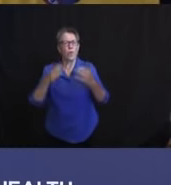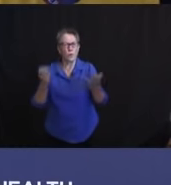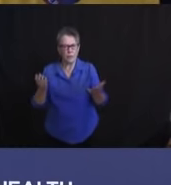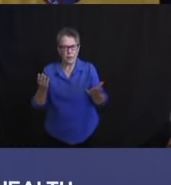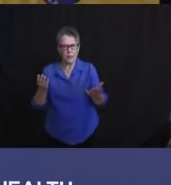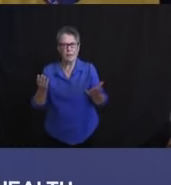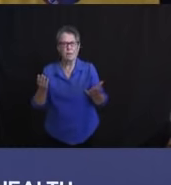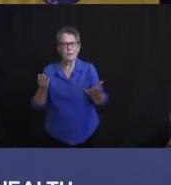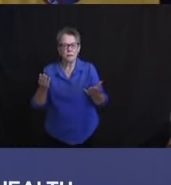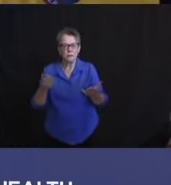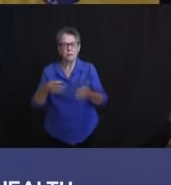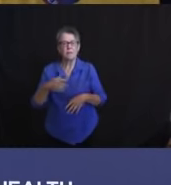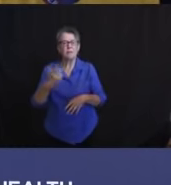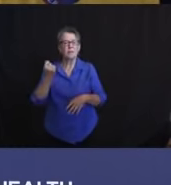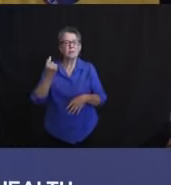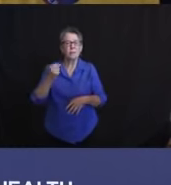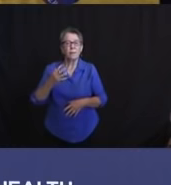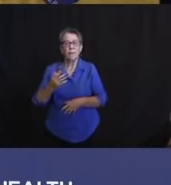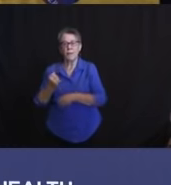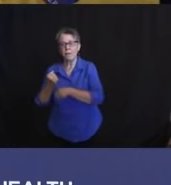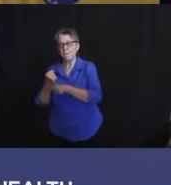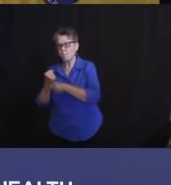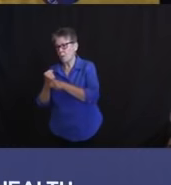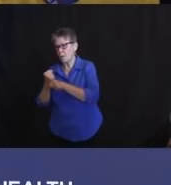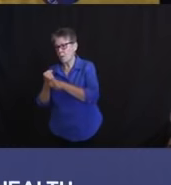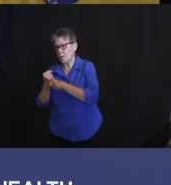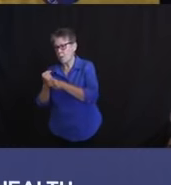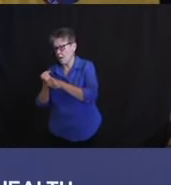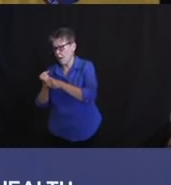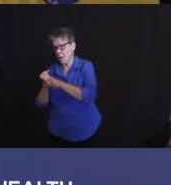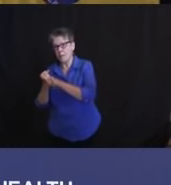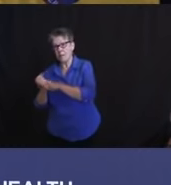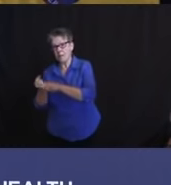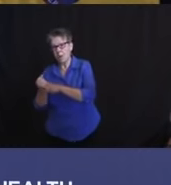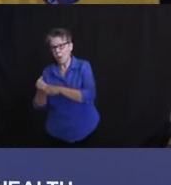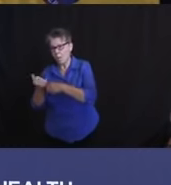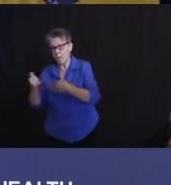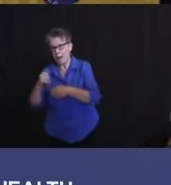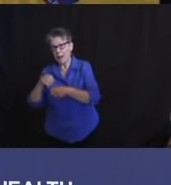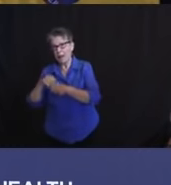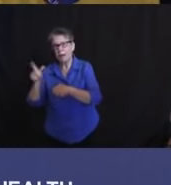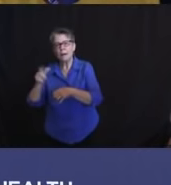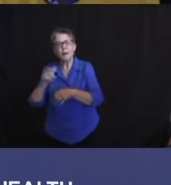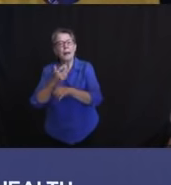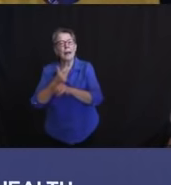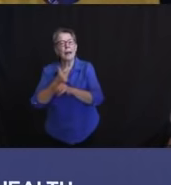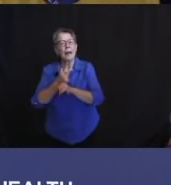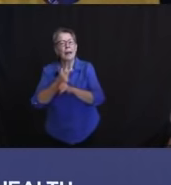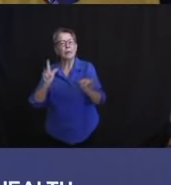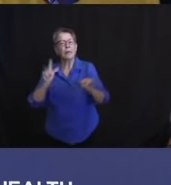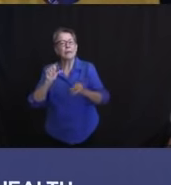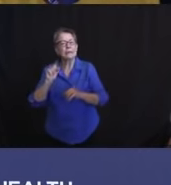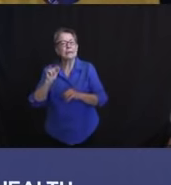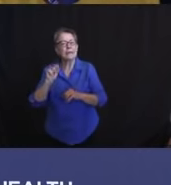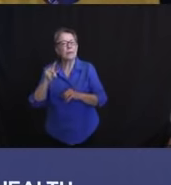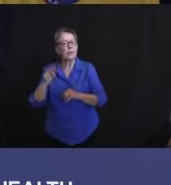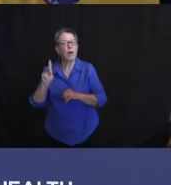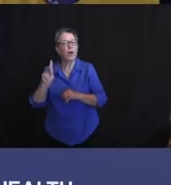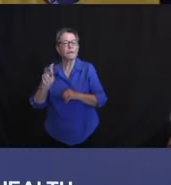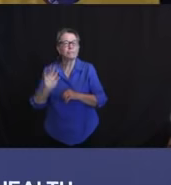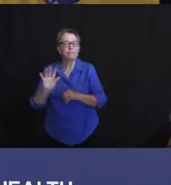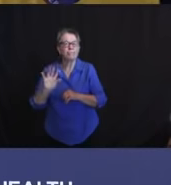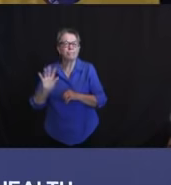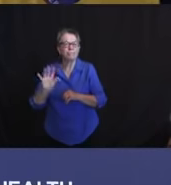How prepared do you think hospitals are in terms of PPE, testing, medication, and staffing if there's a resurgence before the